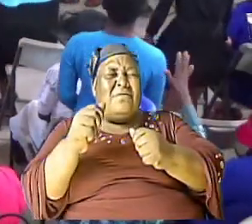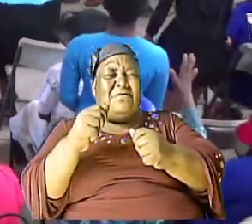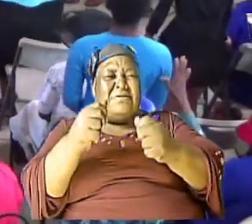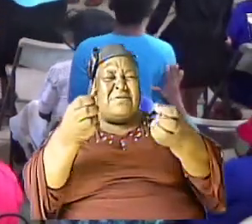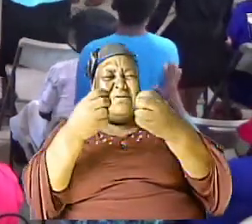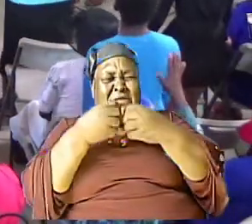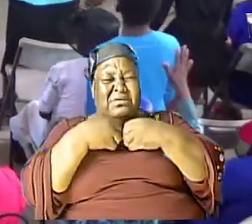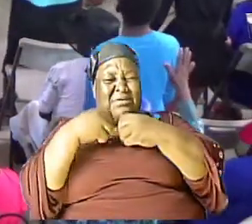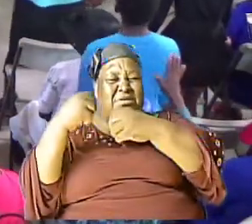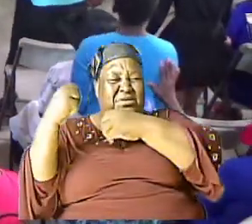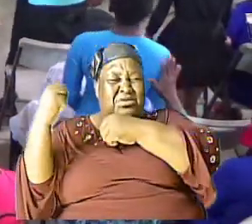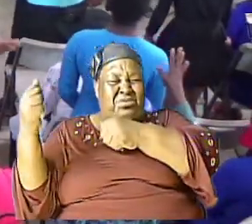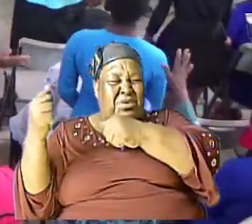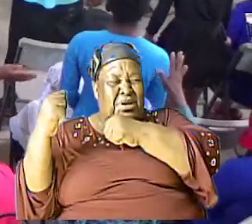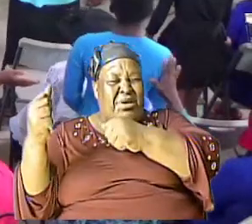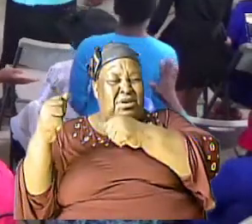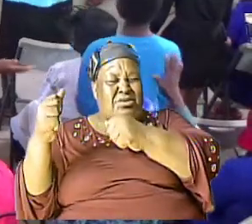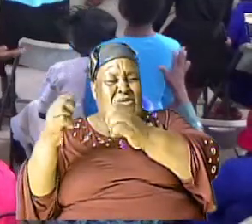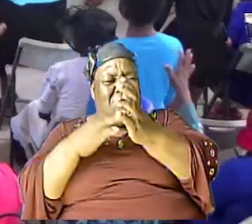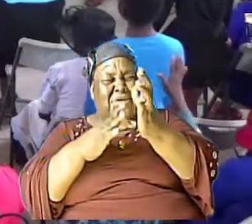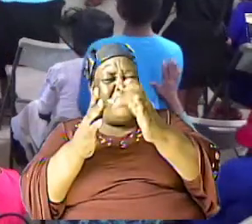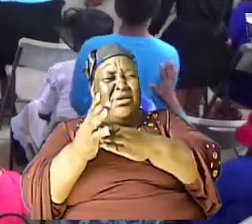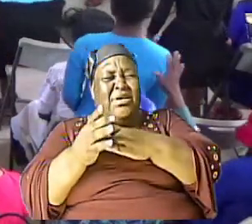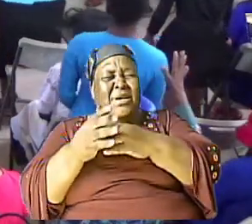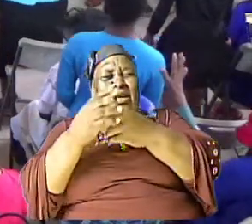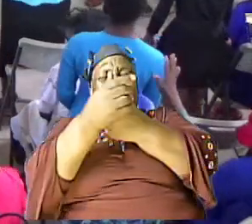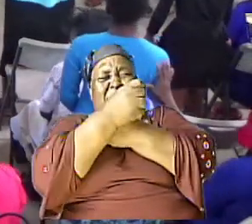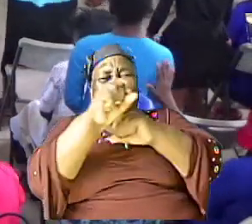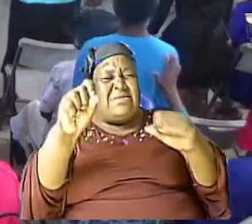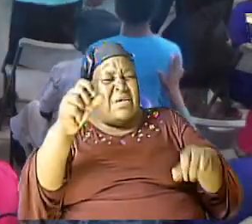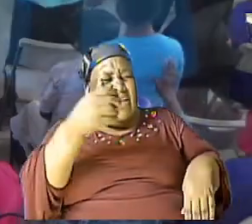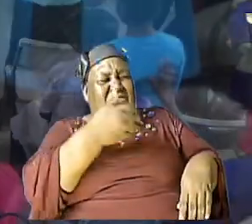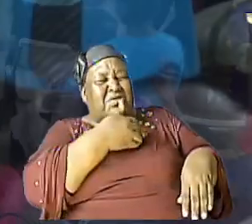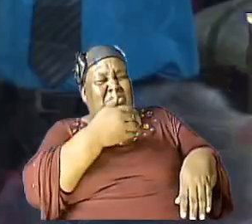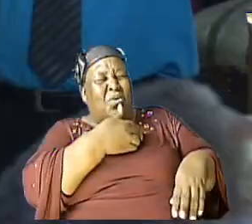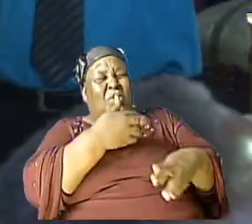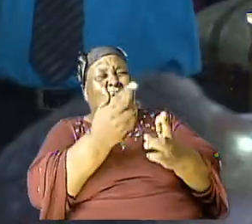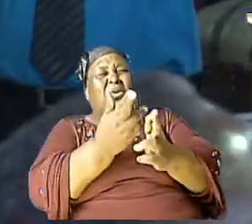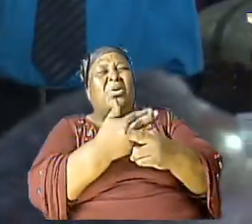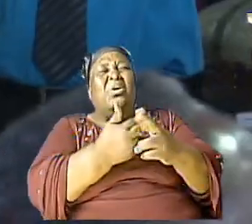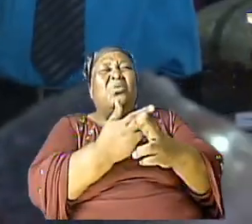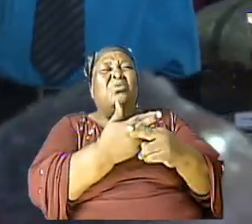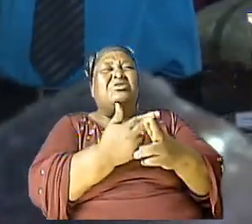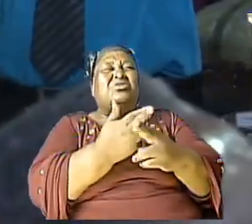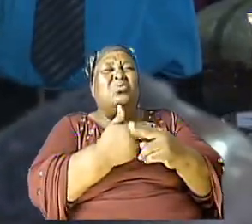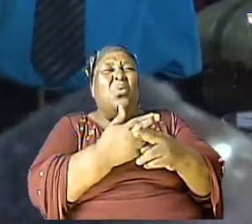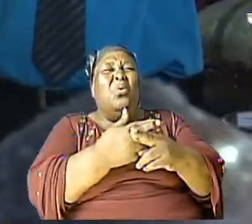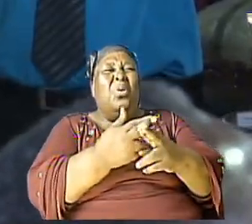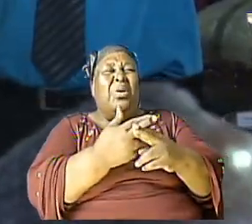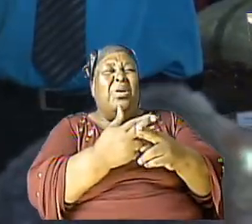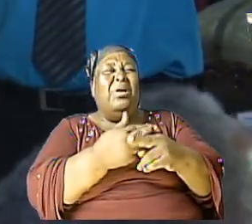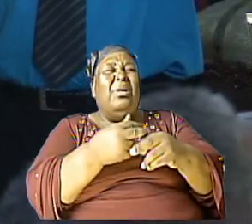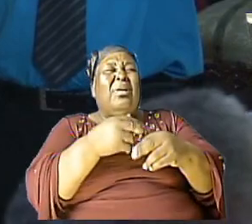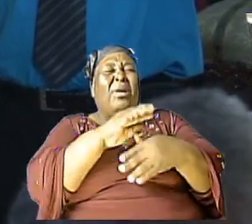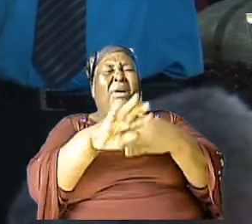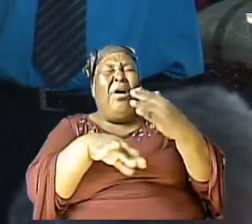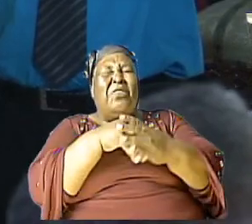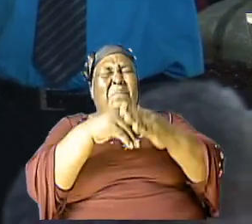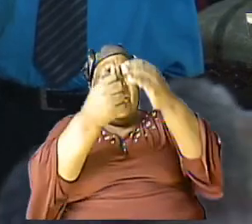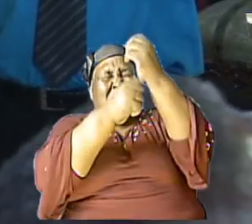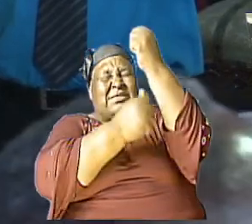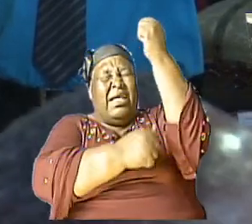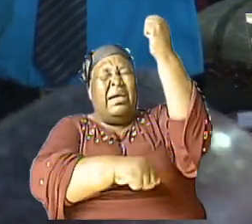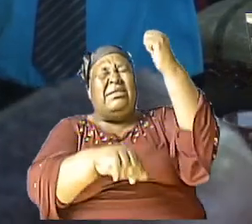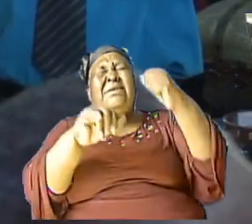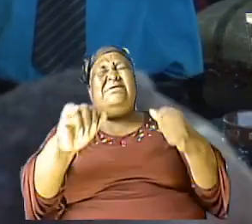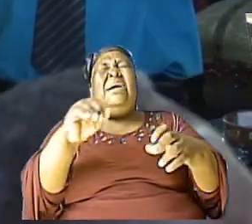flag, symbolizing that they have given in to the dictates of Satan. But strengthen them, empower